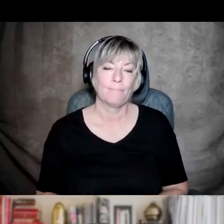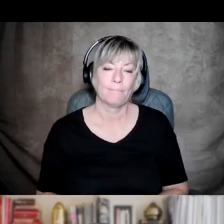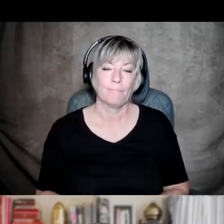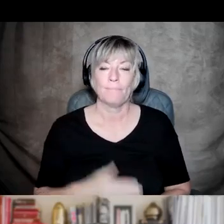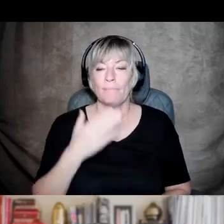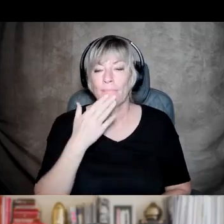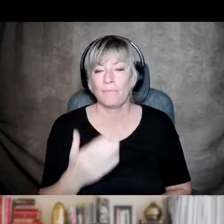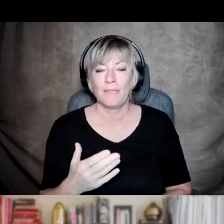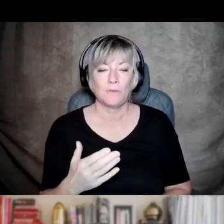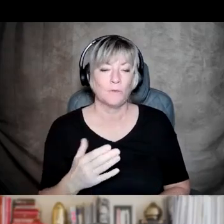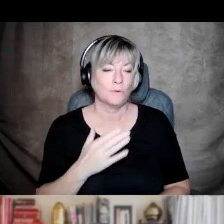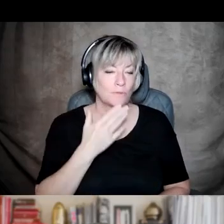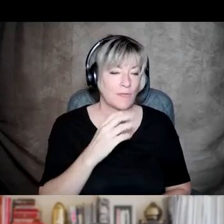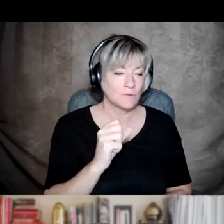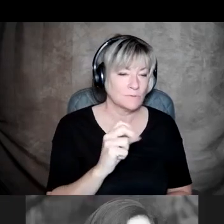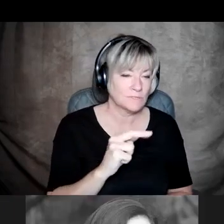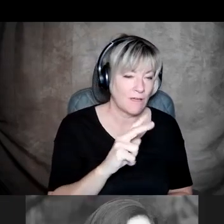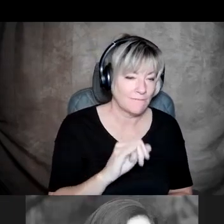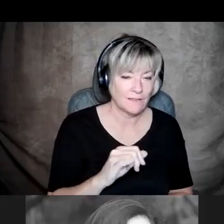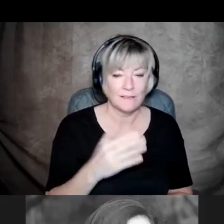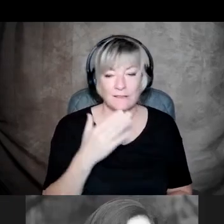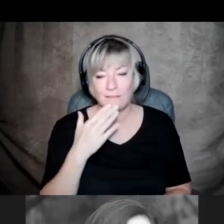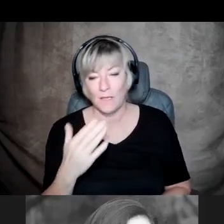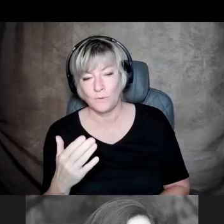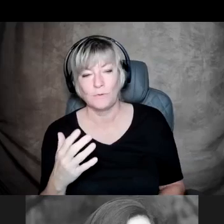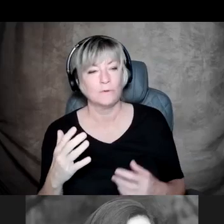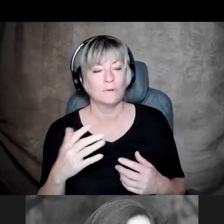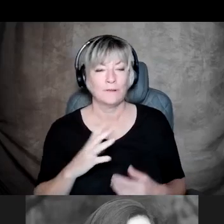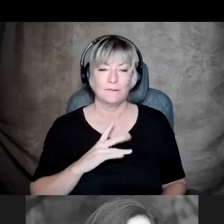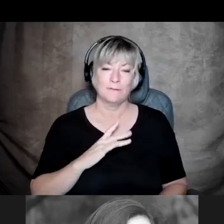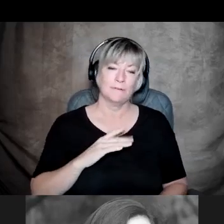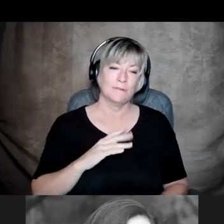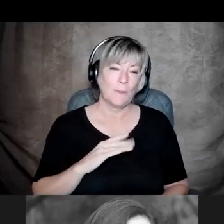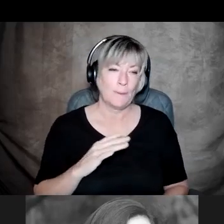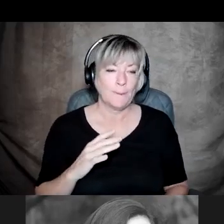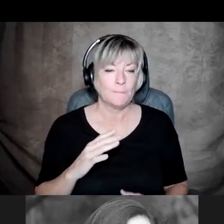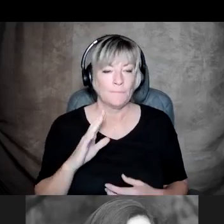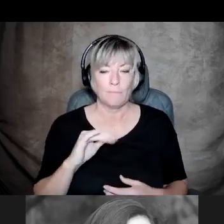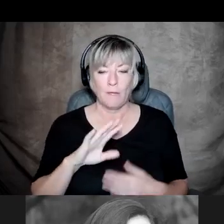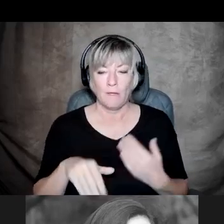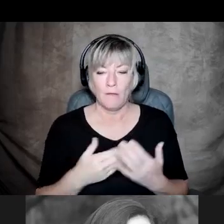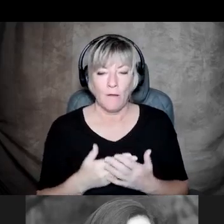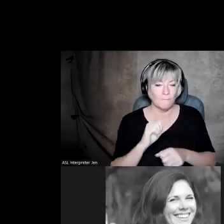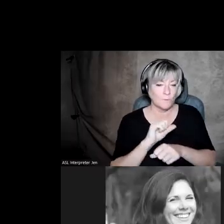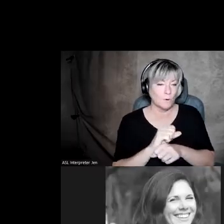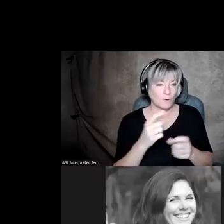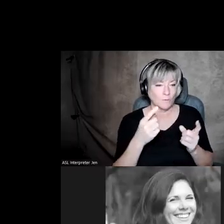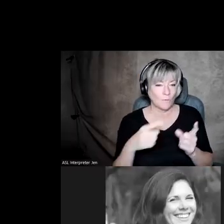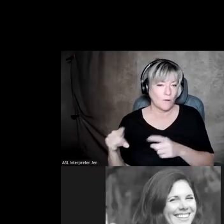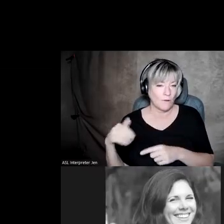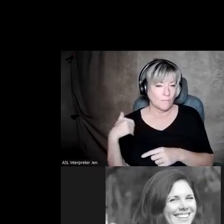Thank you, Stephanie. Thank you, Sanvi. Again, just so encouraged by all the work that is happening with our young